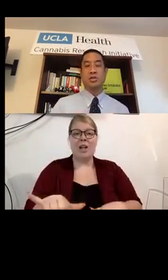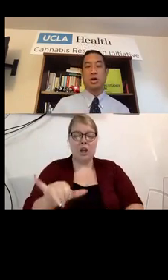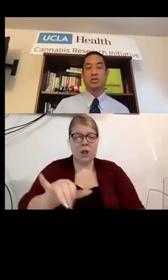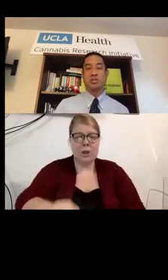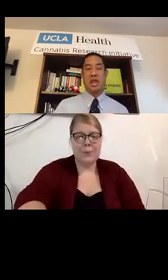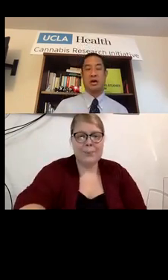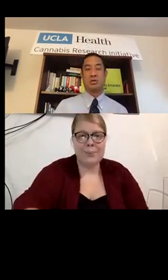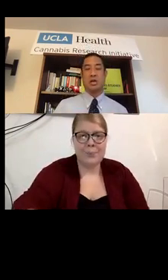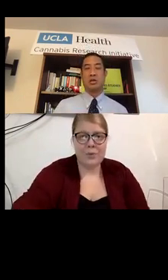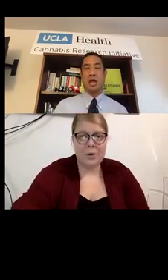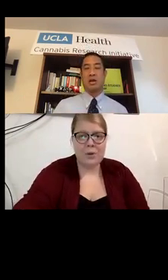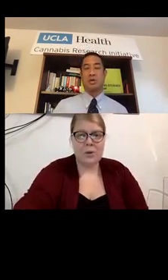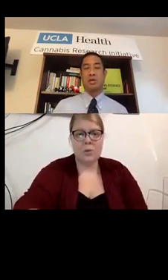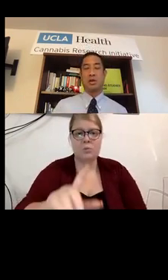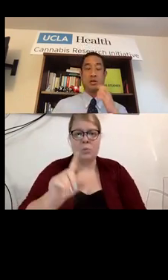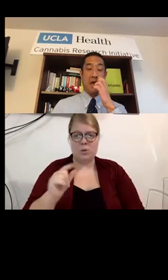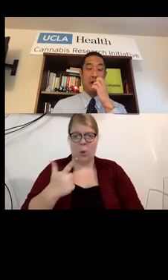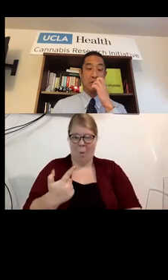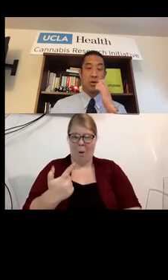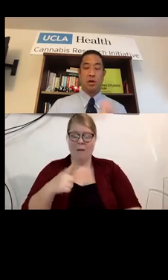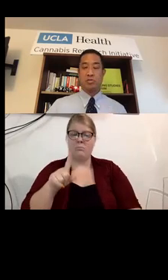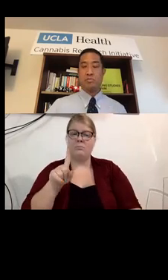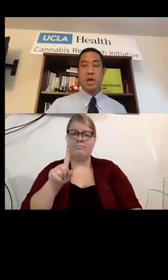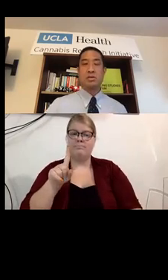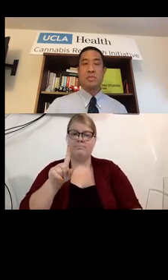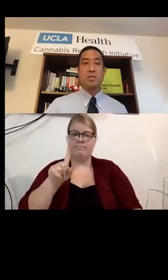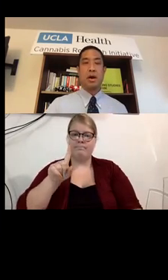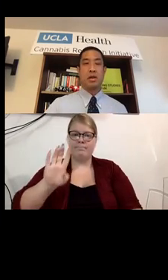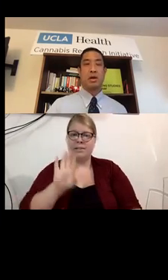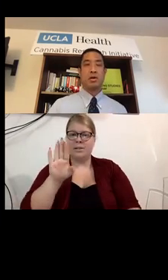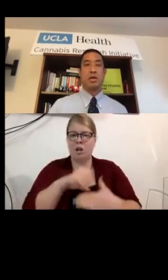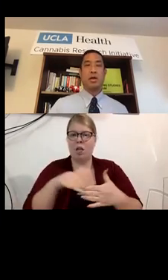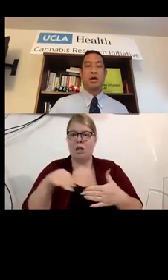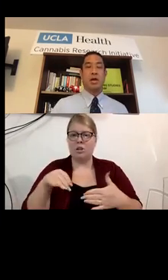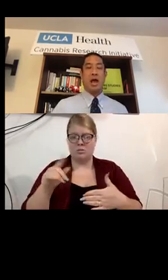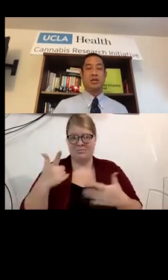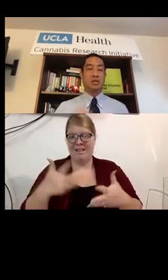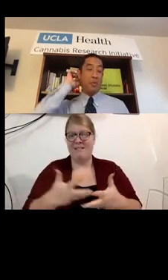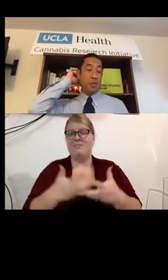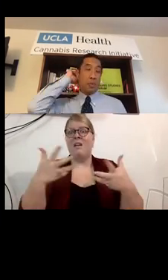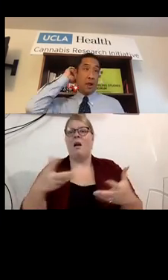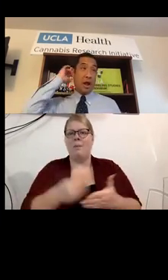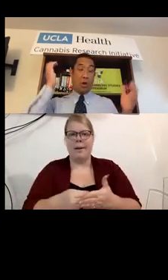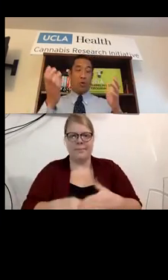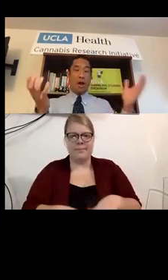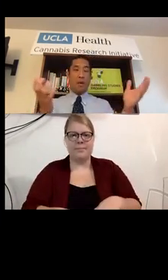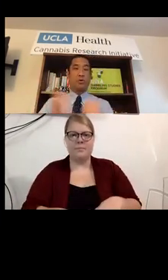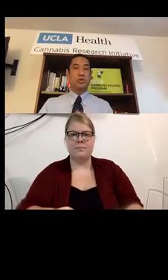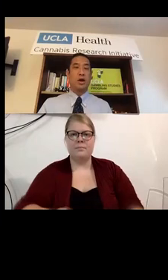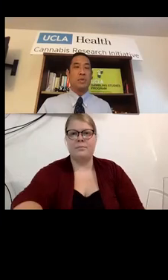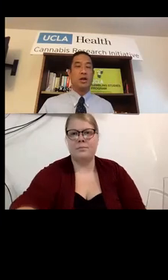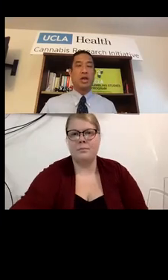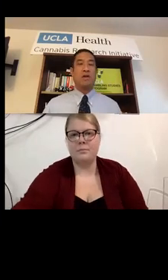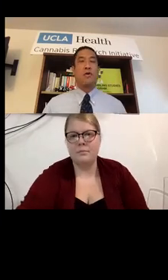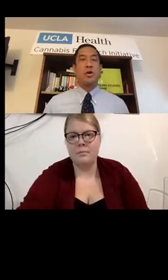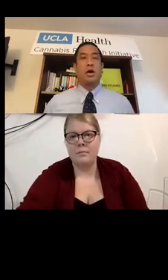in adult sales in Nevada. So tremendous amount of money here. As an example, we're